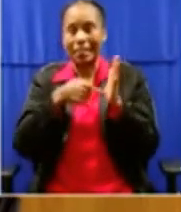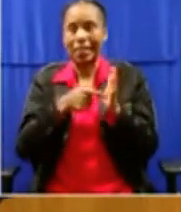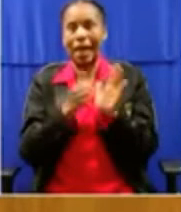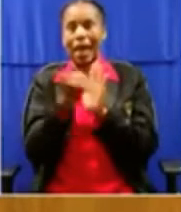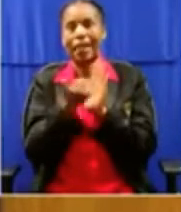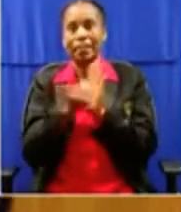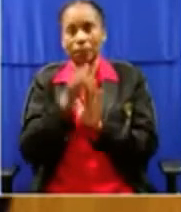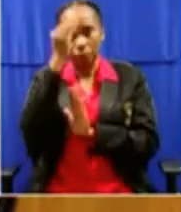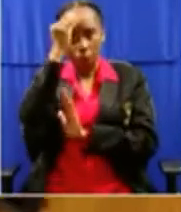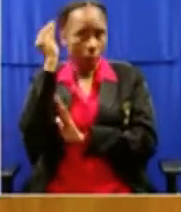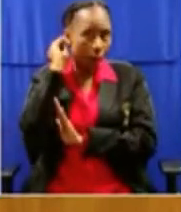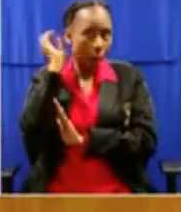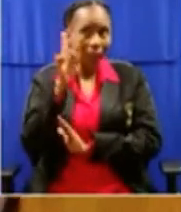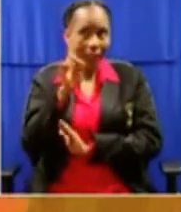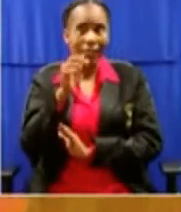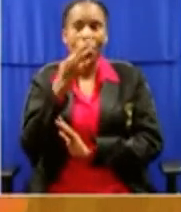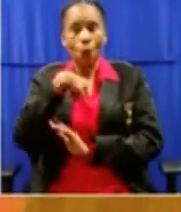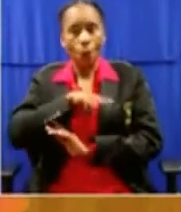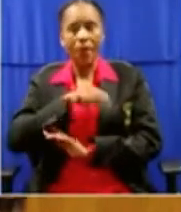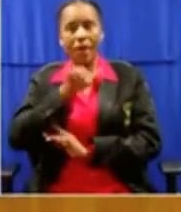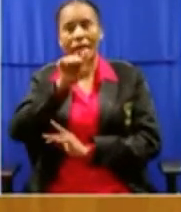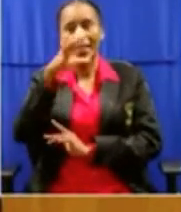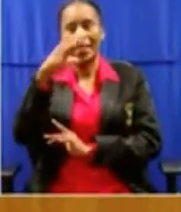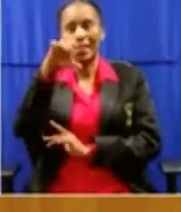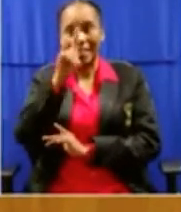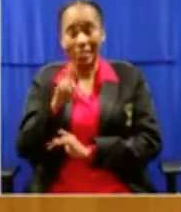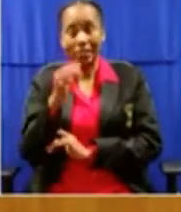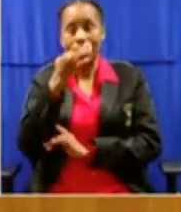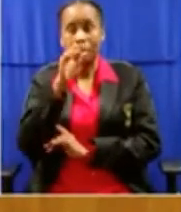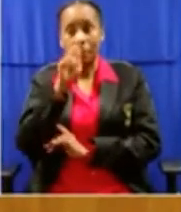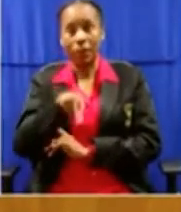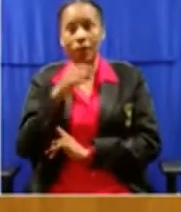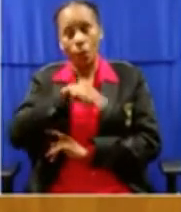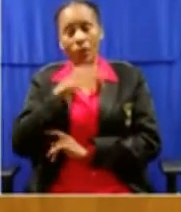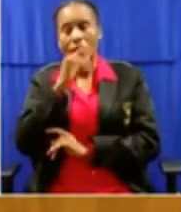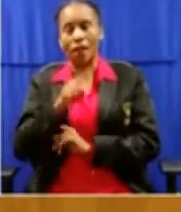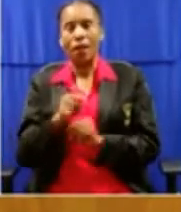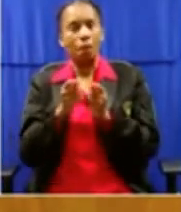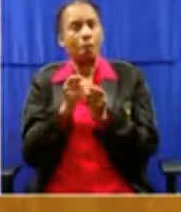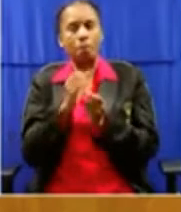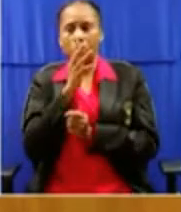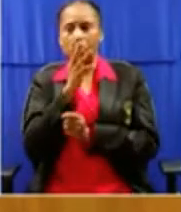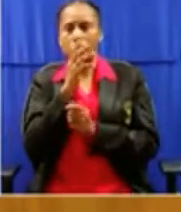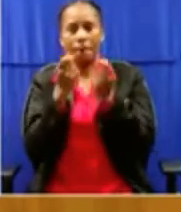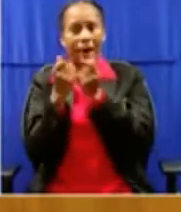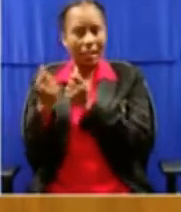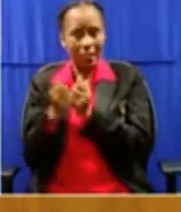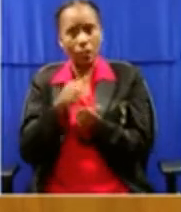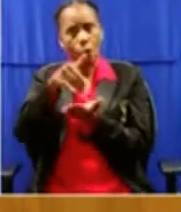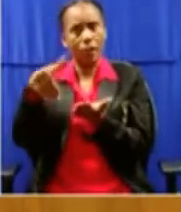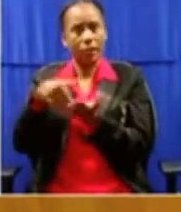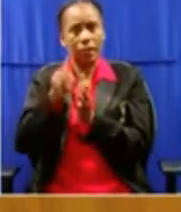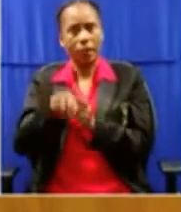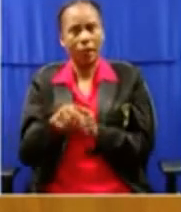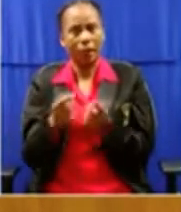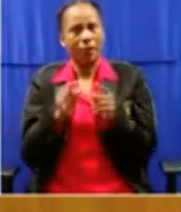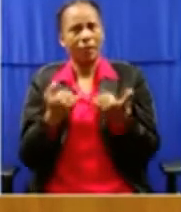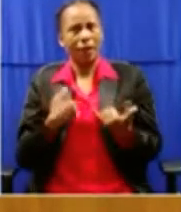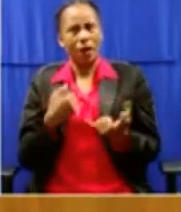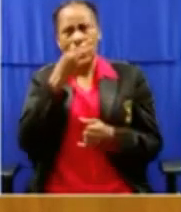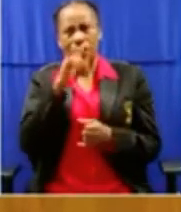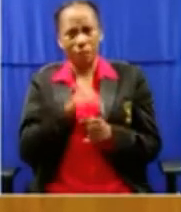just said, as the ACDP, that there are billions of rands that can be collected. Now what we are seeing, and myself expressing my view as a